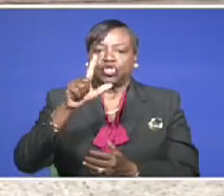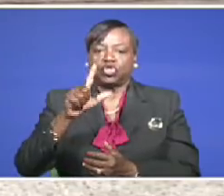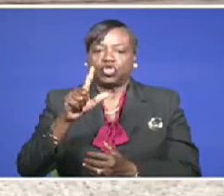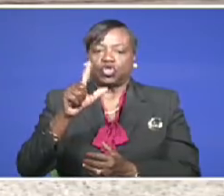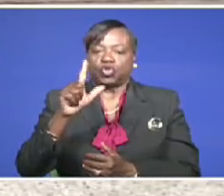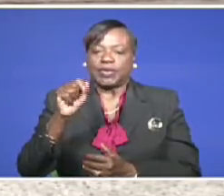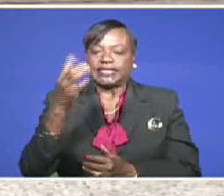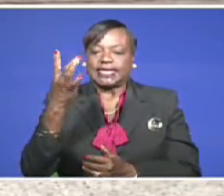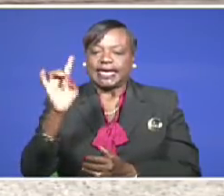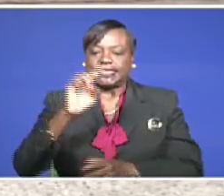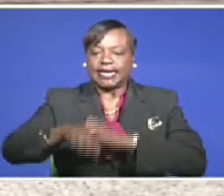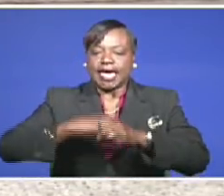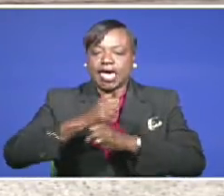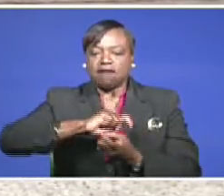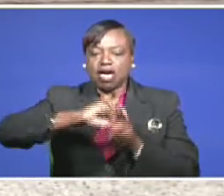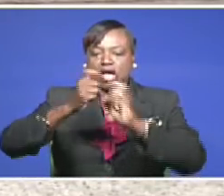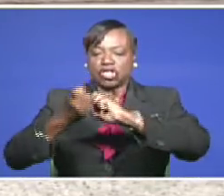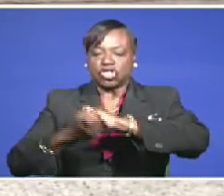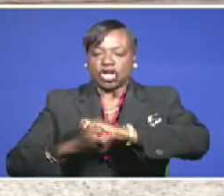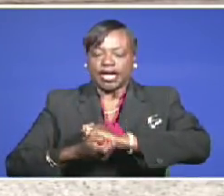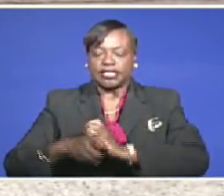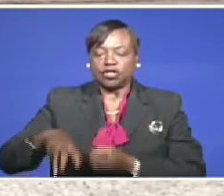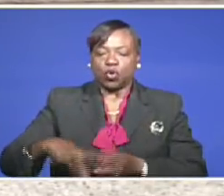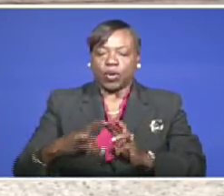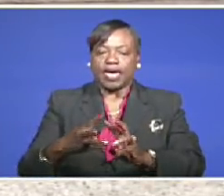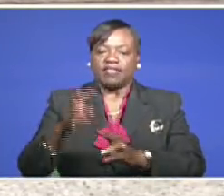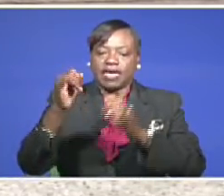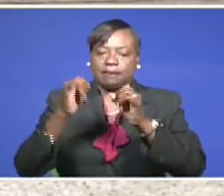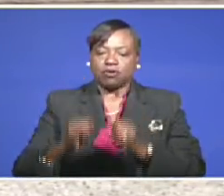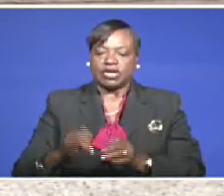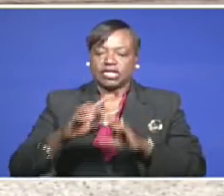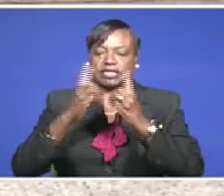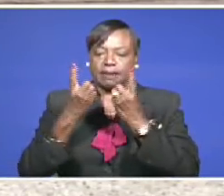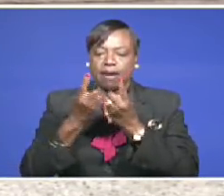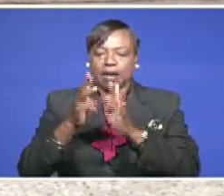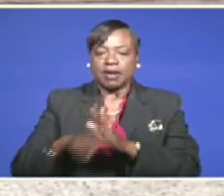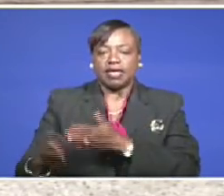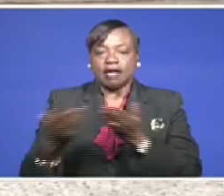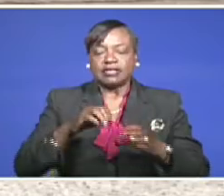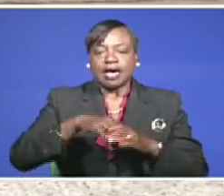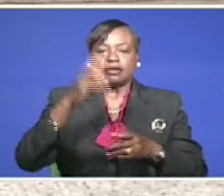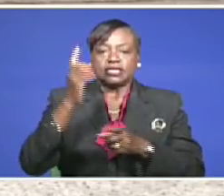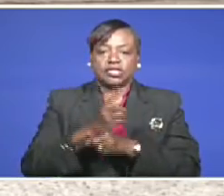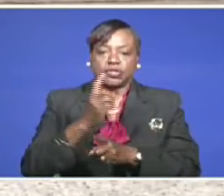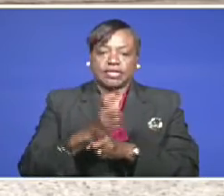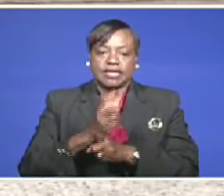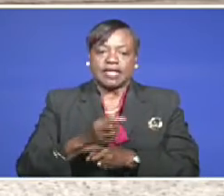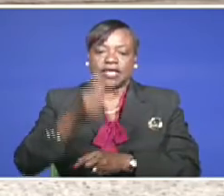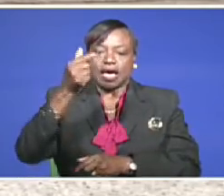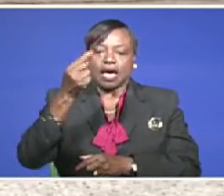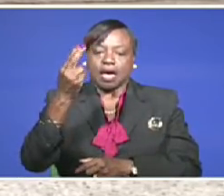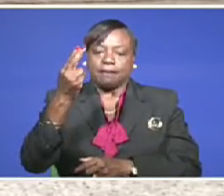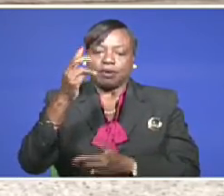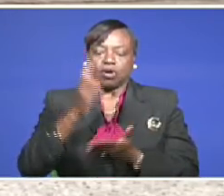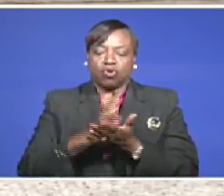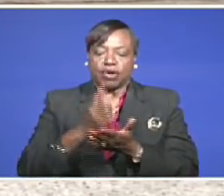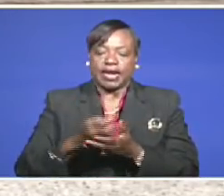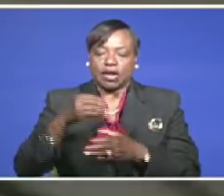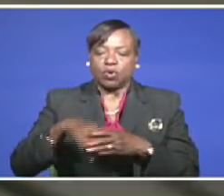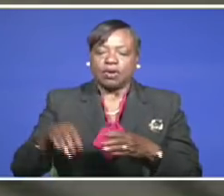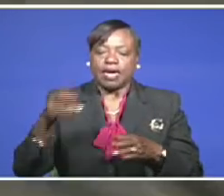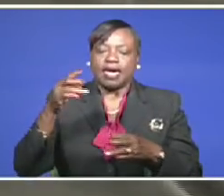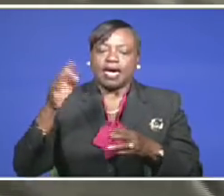2018, a year of change in the way the Immigration Department carries out its duties. The upgrades include cutting-edge